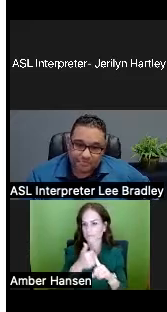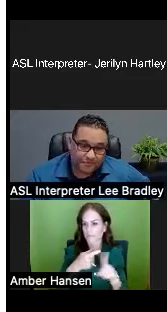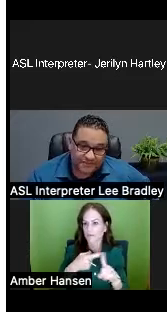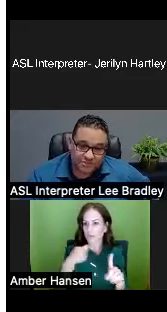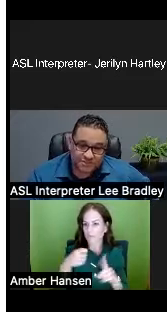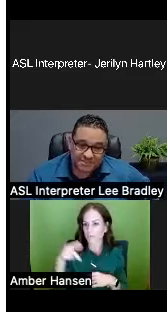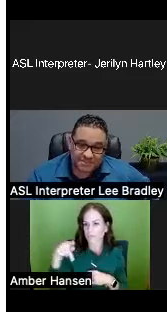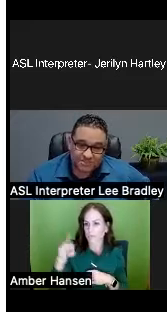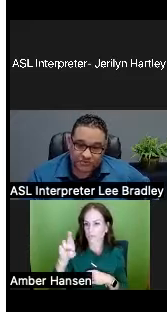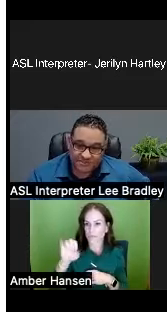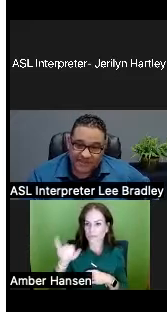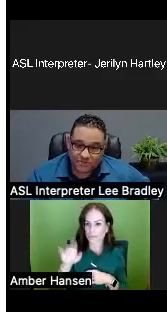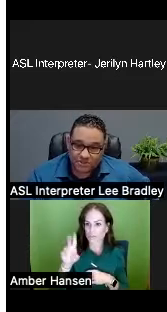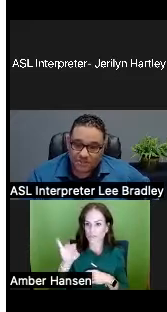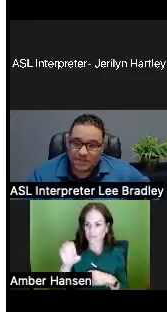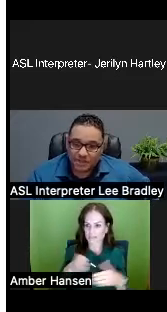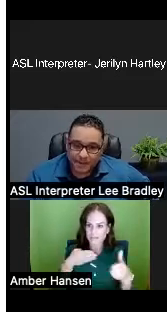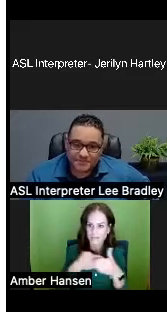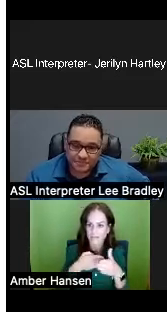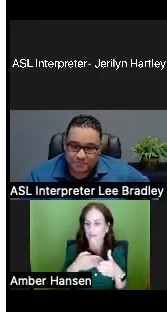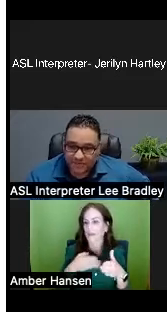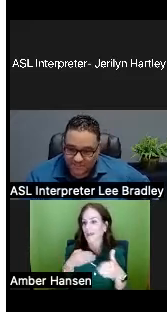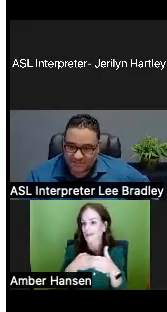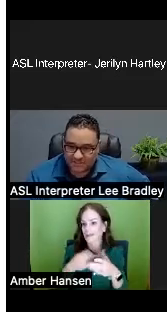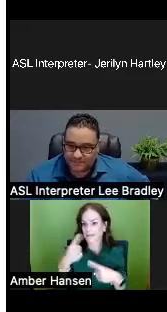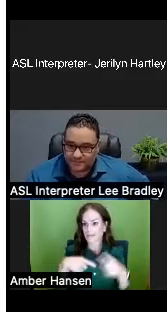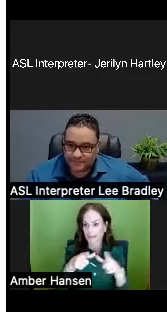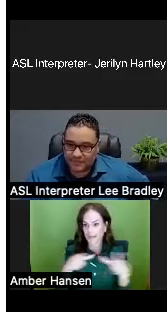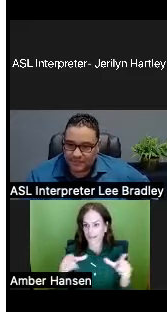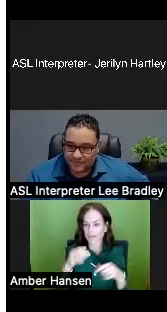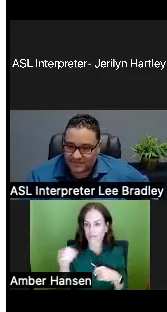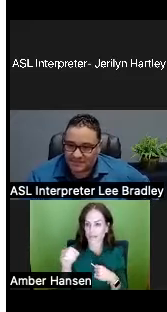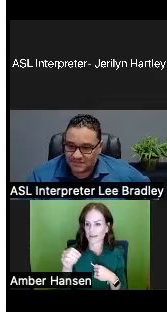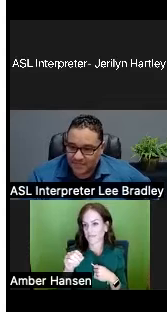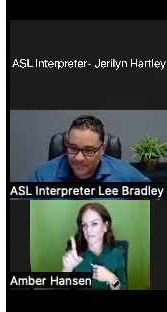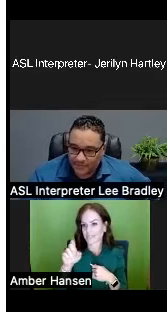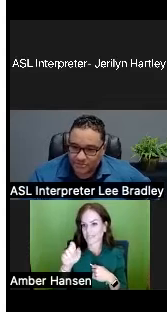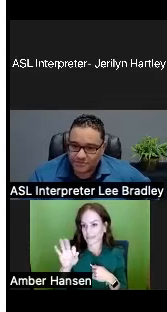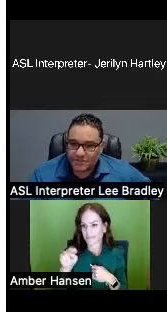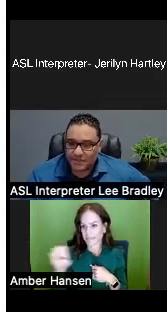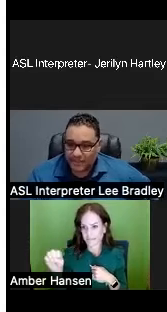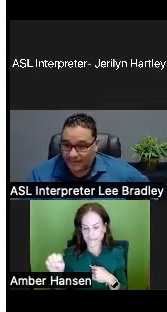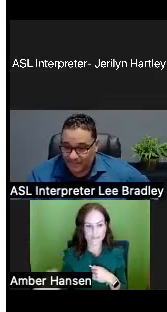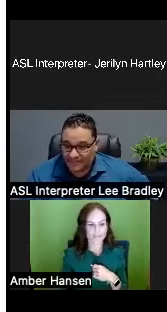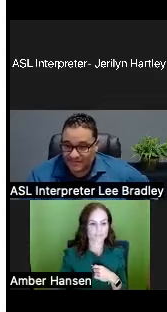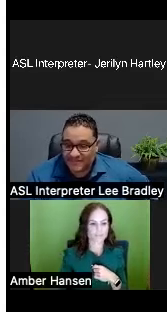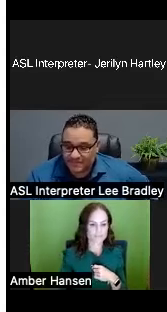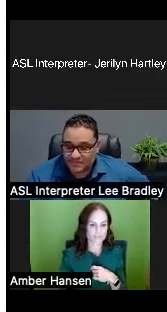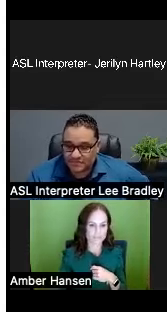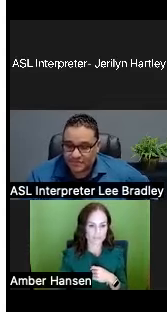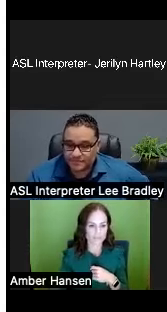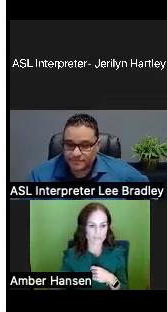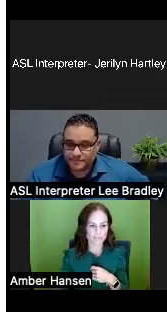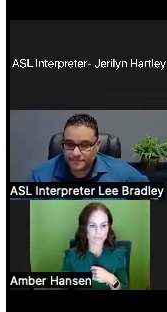the professionals' resistance towards sign language comes from a prejudice against sign language and against